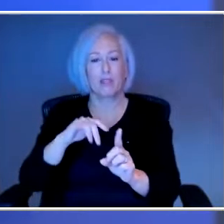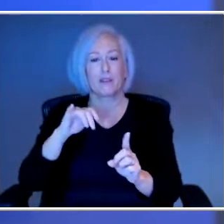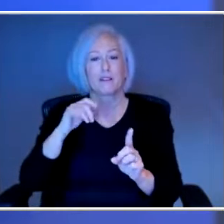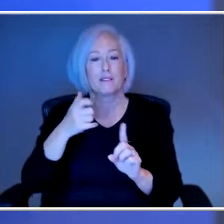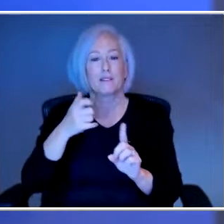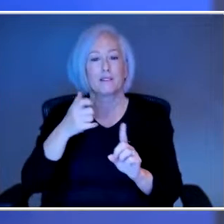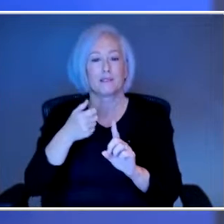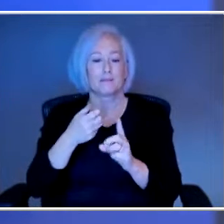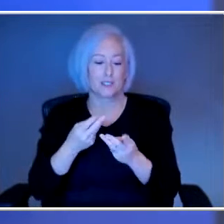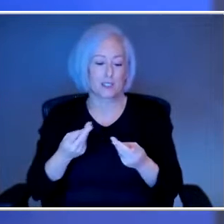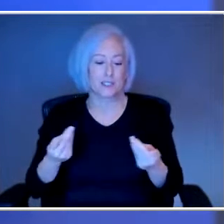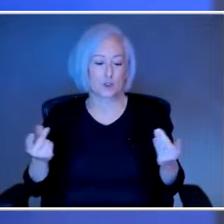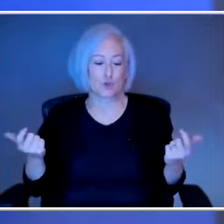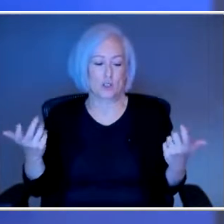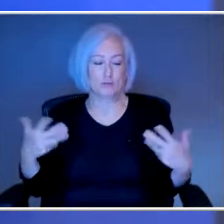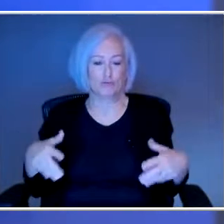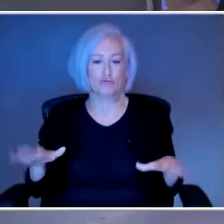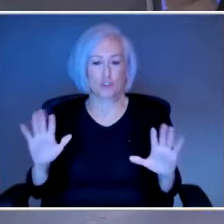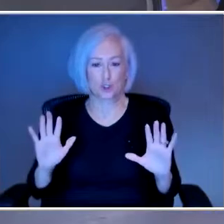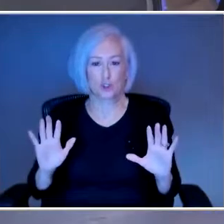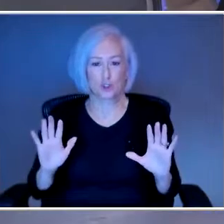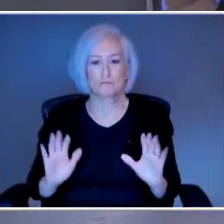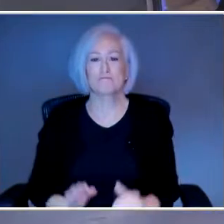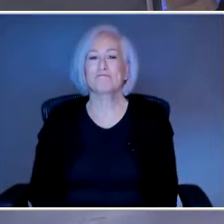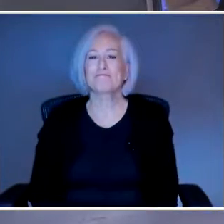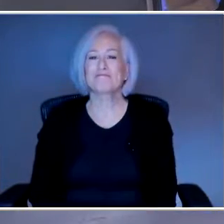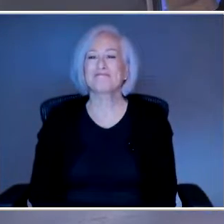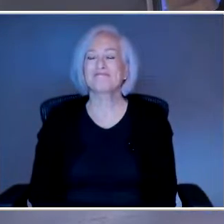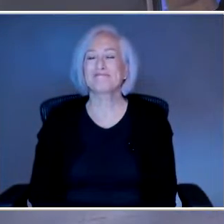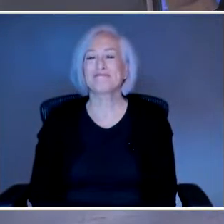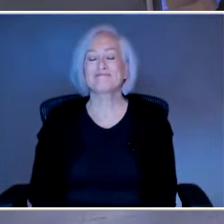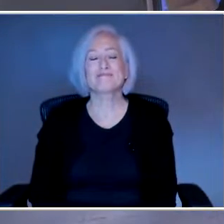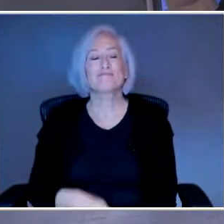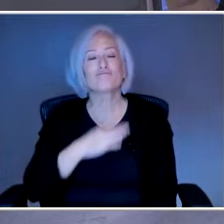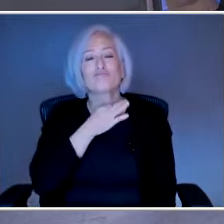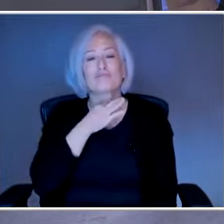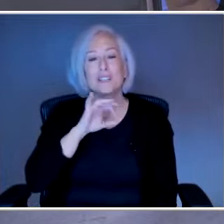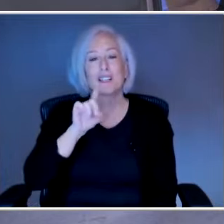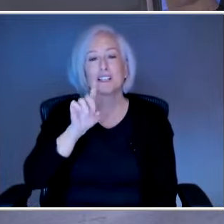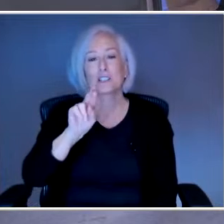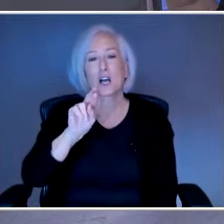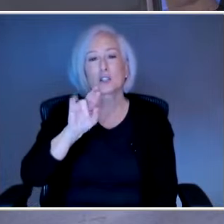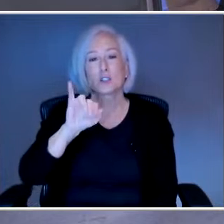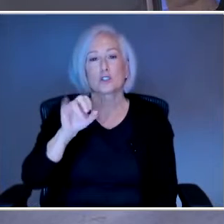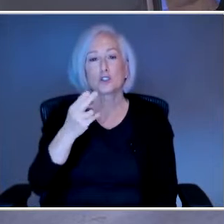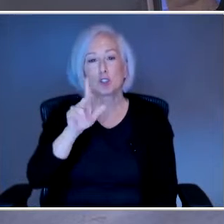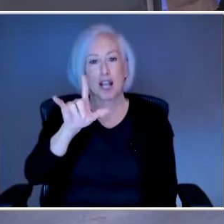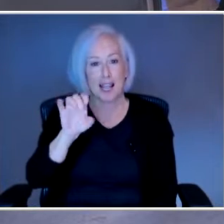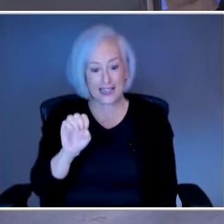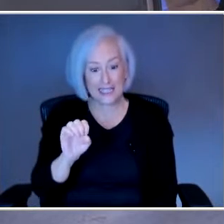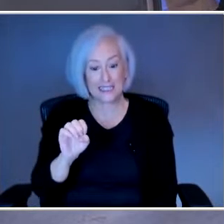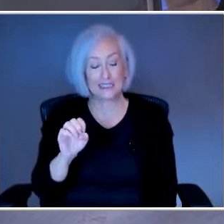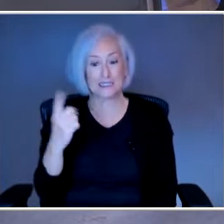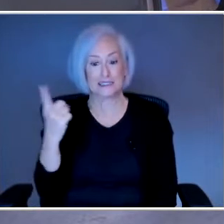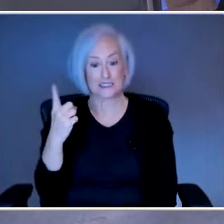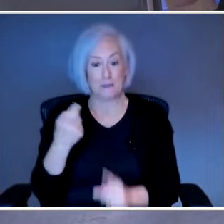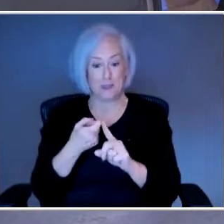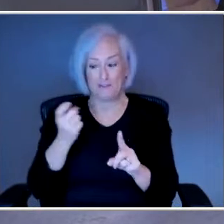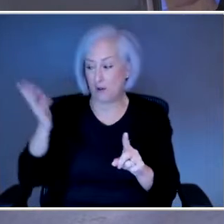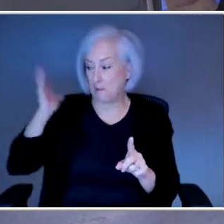just declined and are disappearing. Well, and Dr. Jaley, that brings up an interesting point. Are there things that have happened in your past to other parts